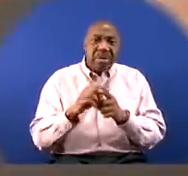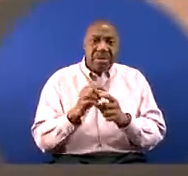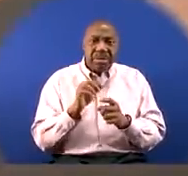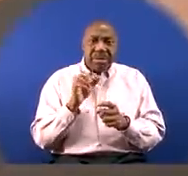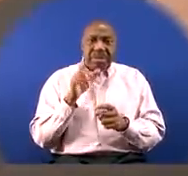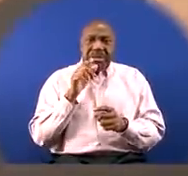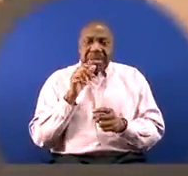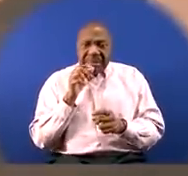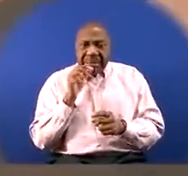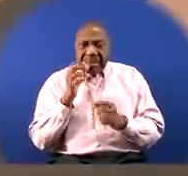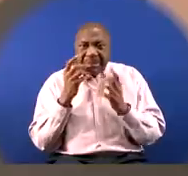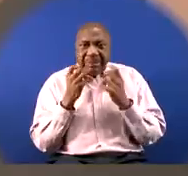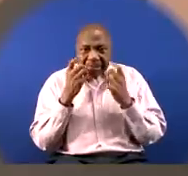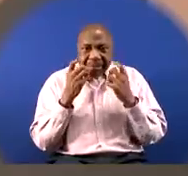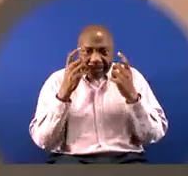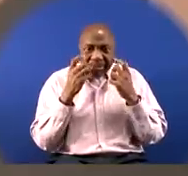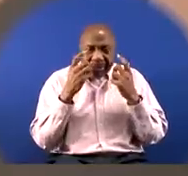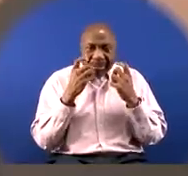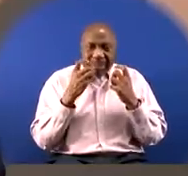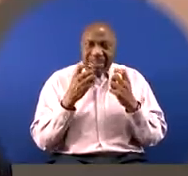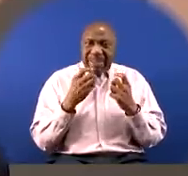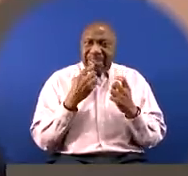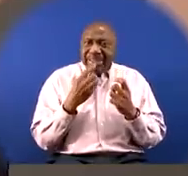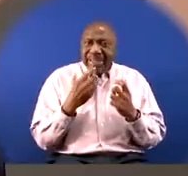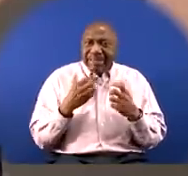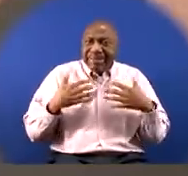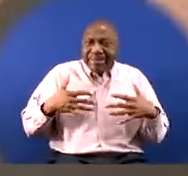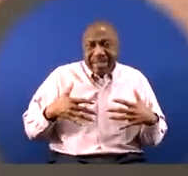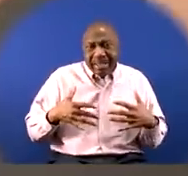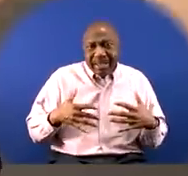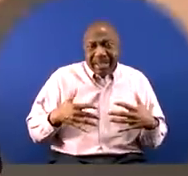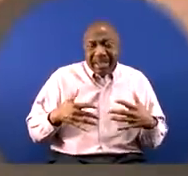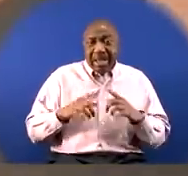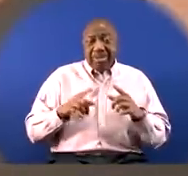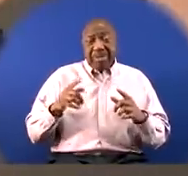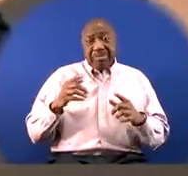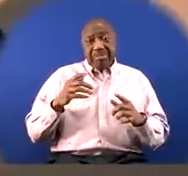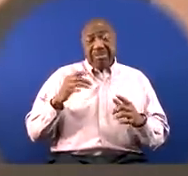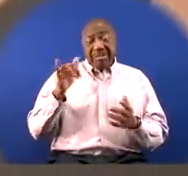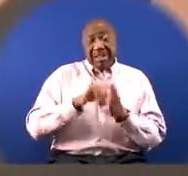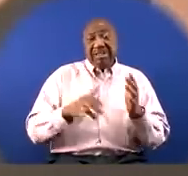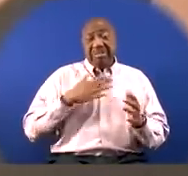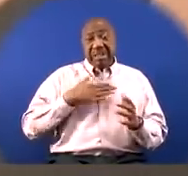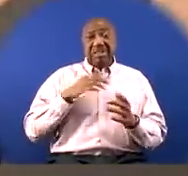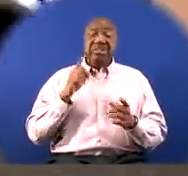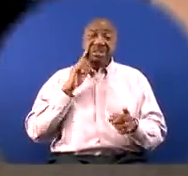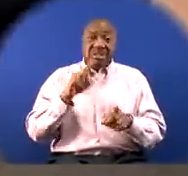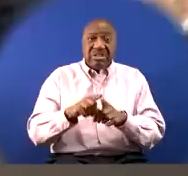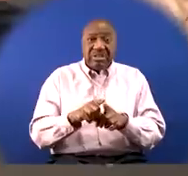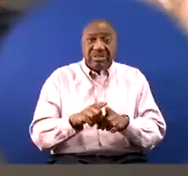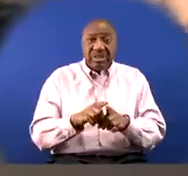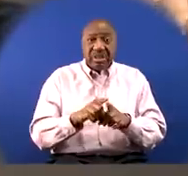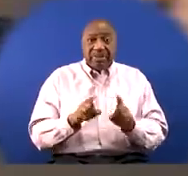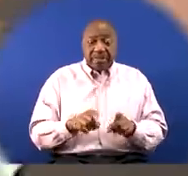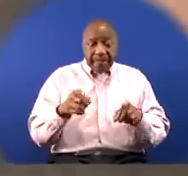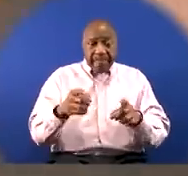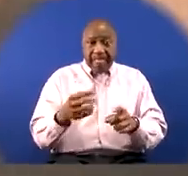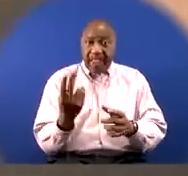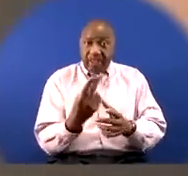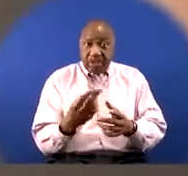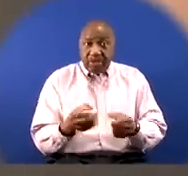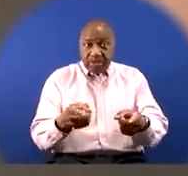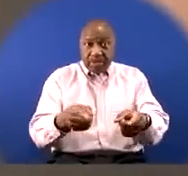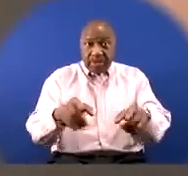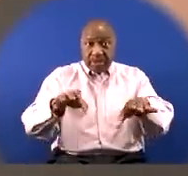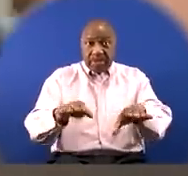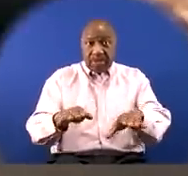lip quivering, he said, "I'm scared, but that's my sister." They put both of them on the